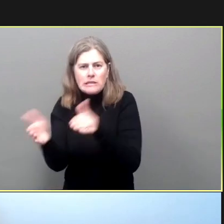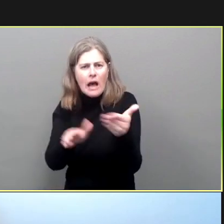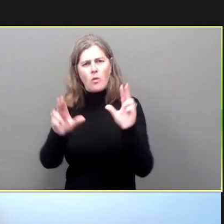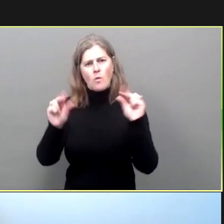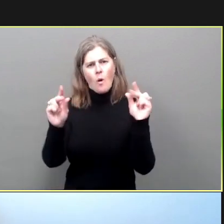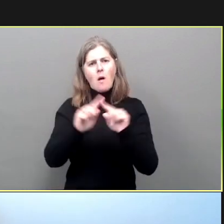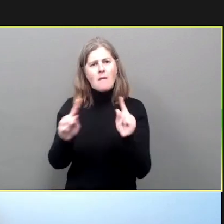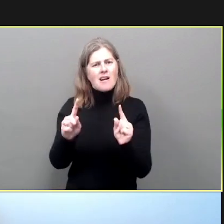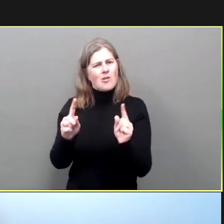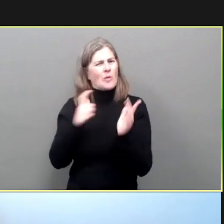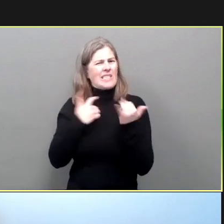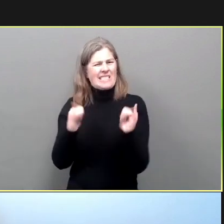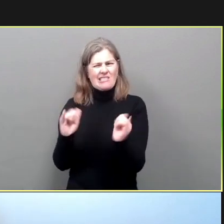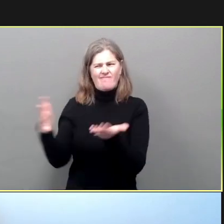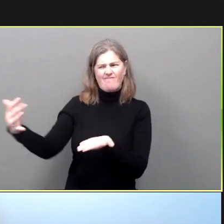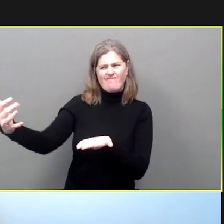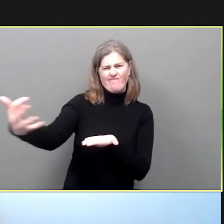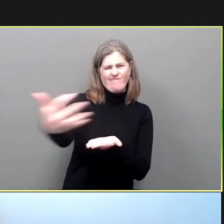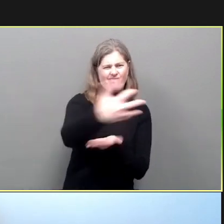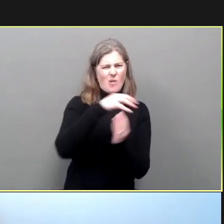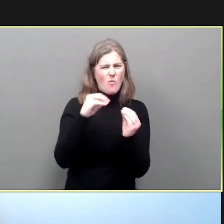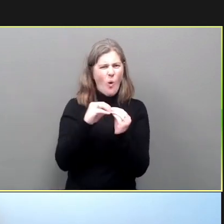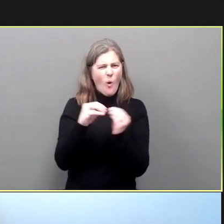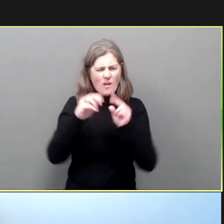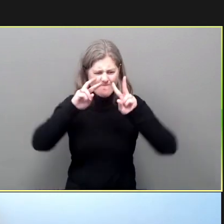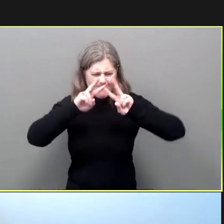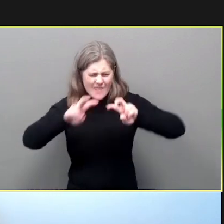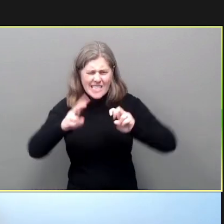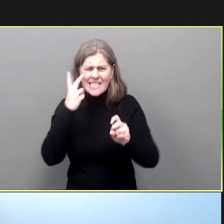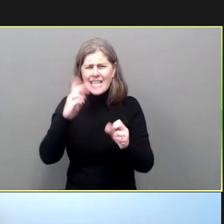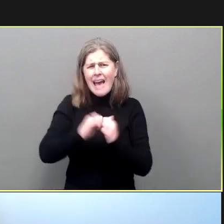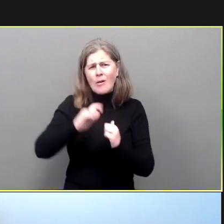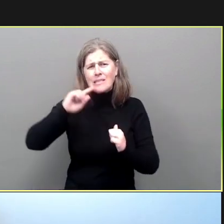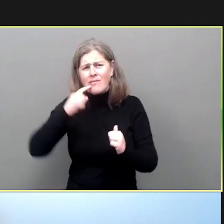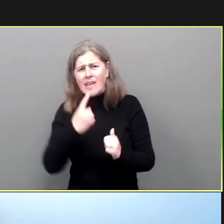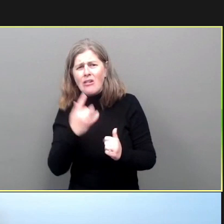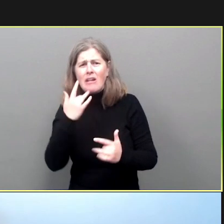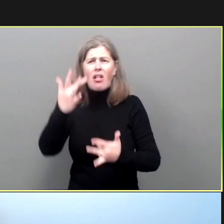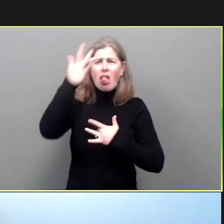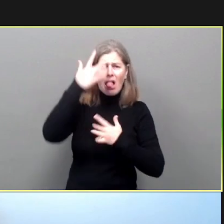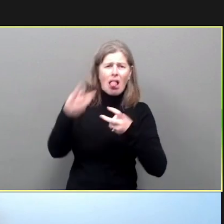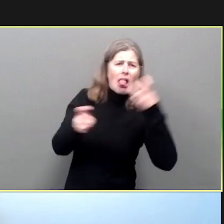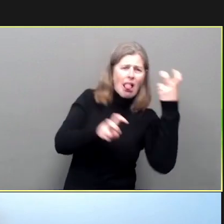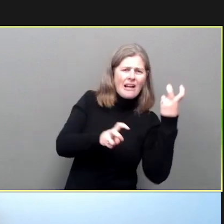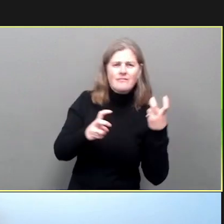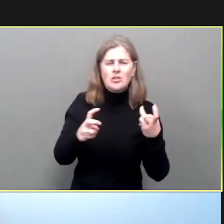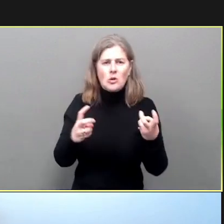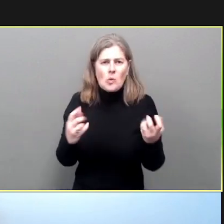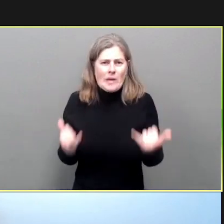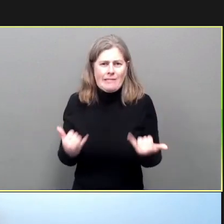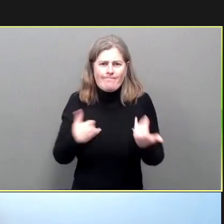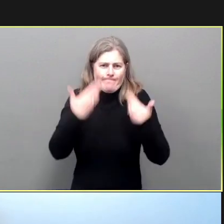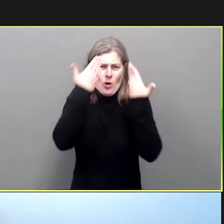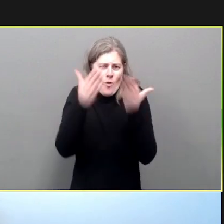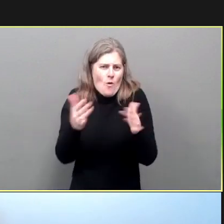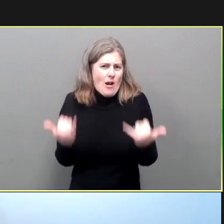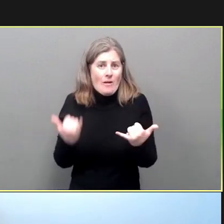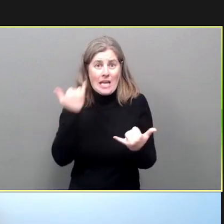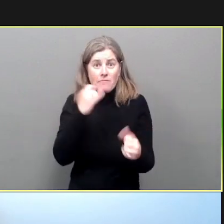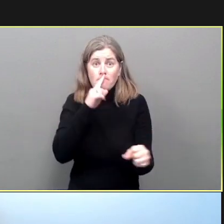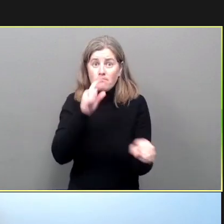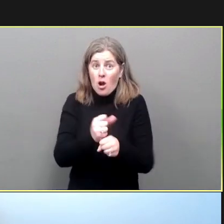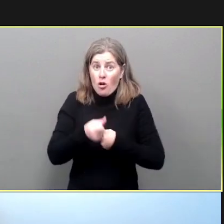need more data on clinical severity of this variant, and we really can't say definitively at this time, does it